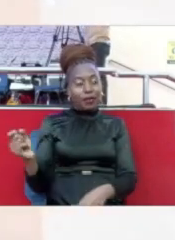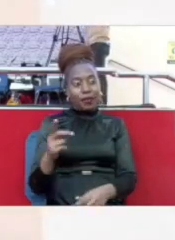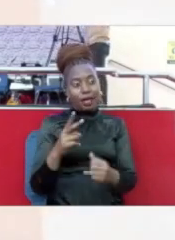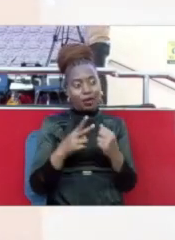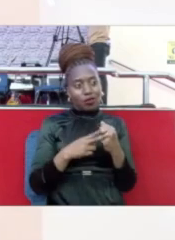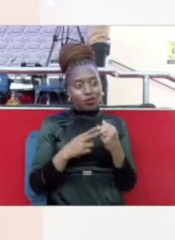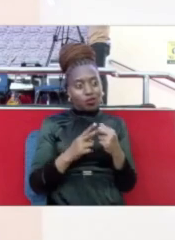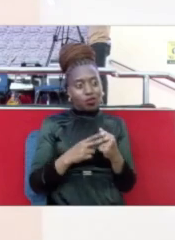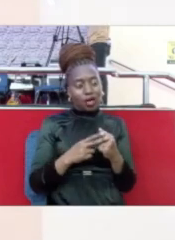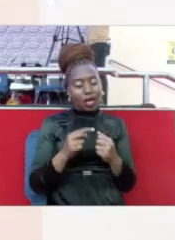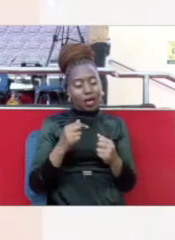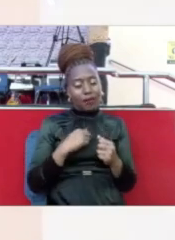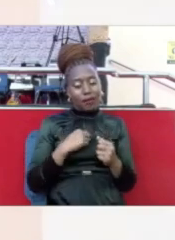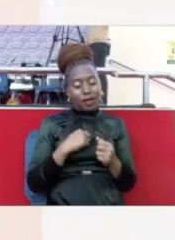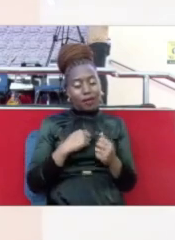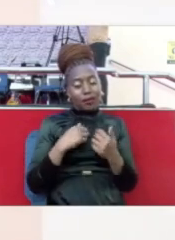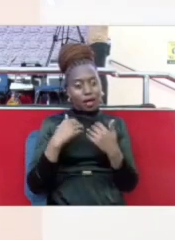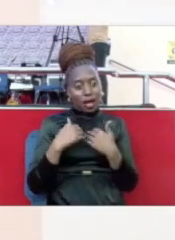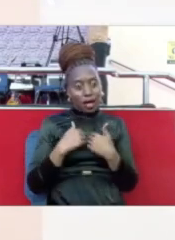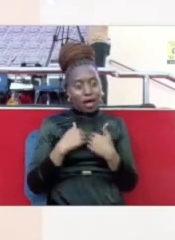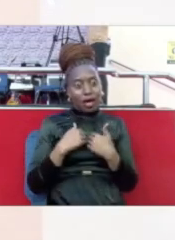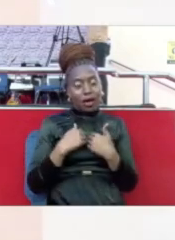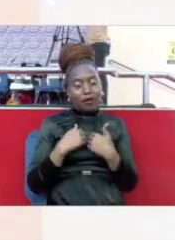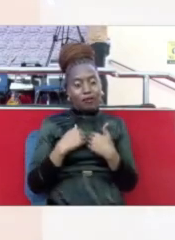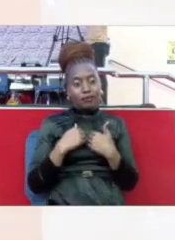will have a convert in this church.